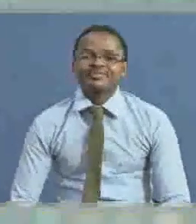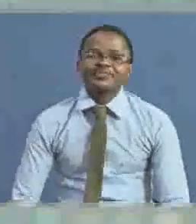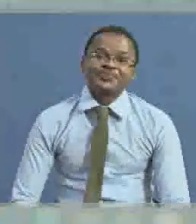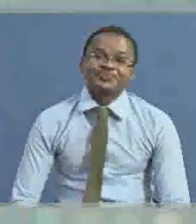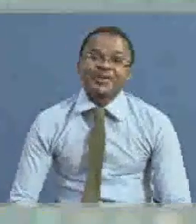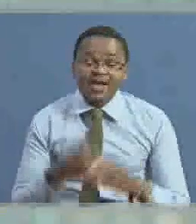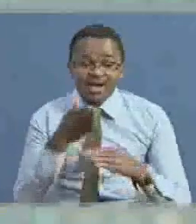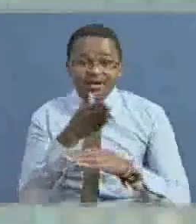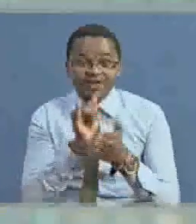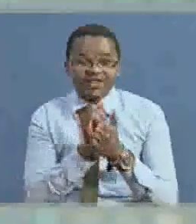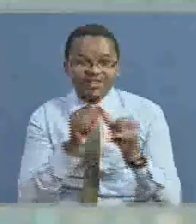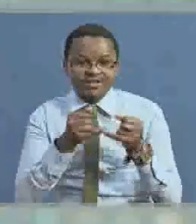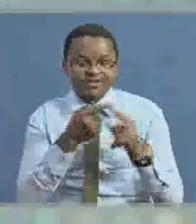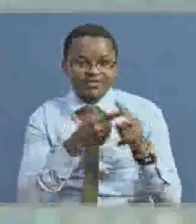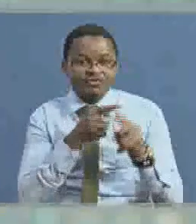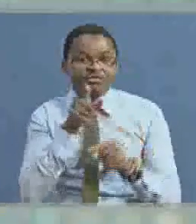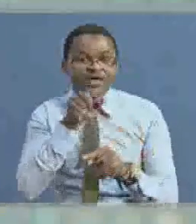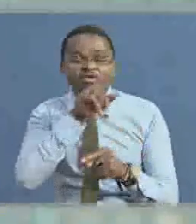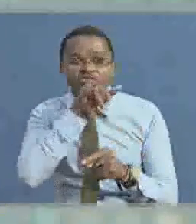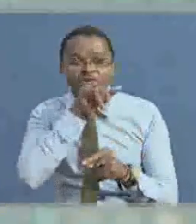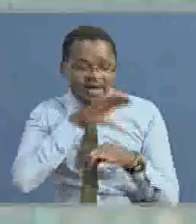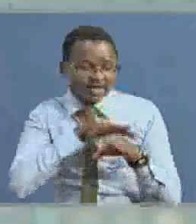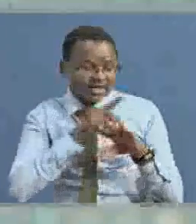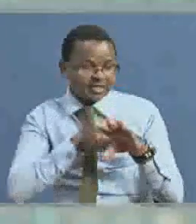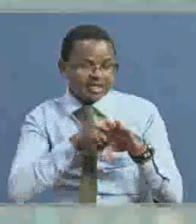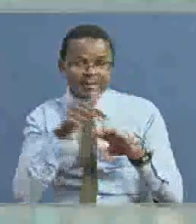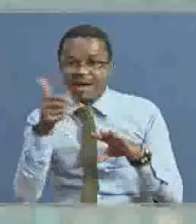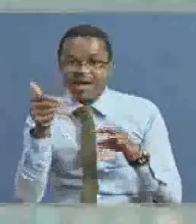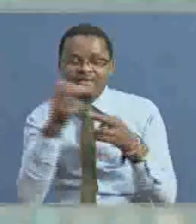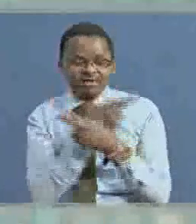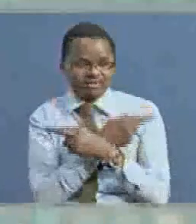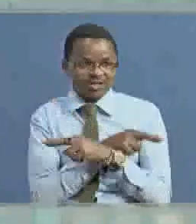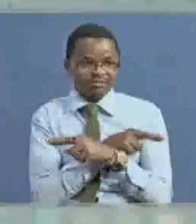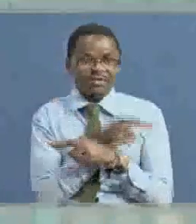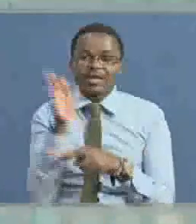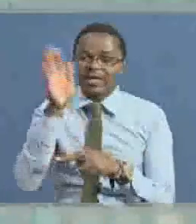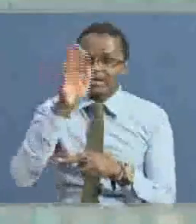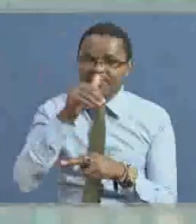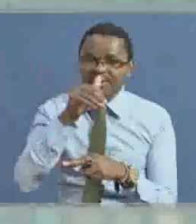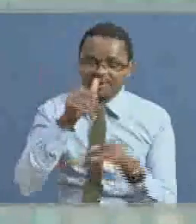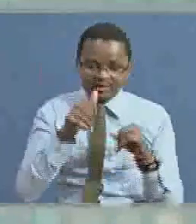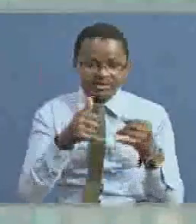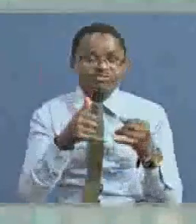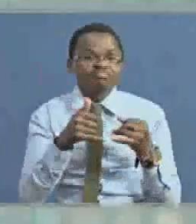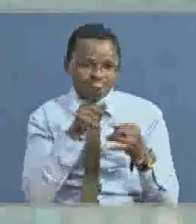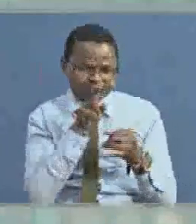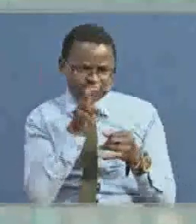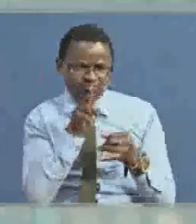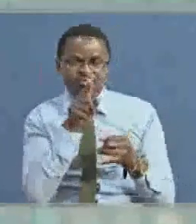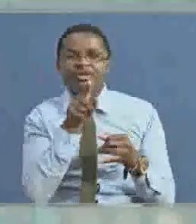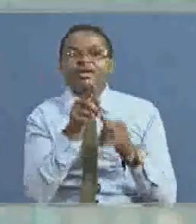Basi mtazamaji, baada ya taarifa hiyo kutoka kule Uganda, napata fursa nyingine kupumzika. Nikirejea itakuwa ni wakati wa